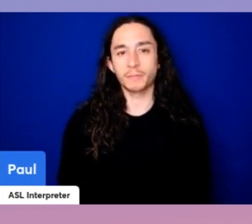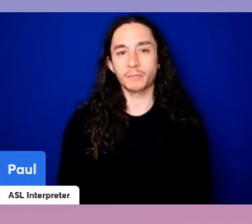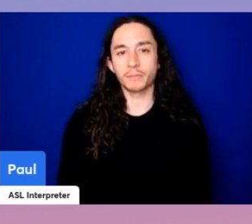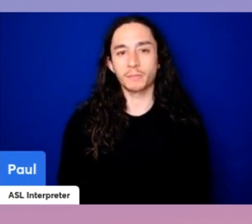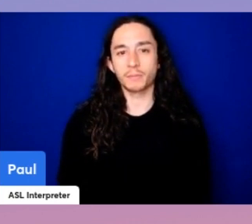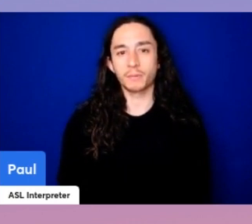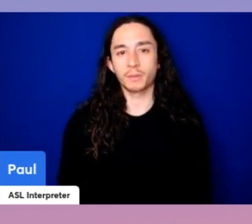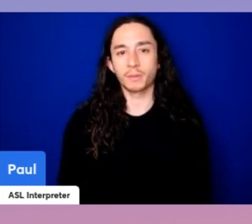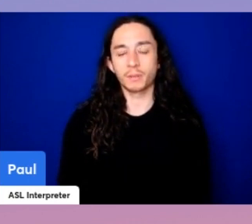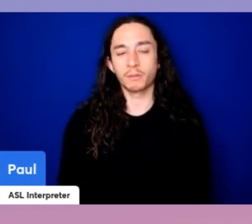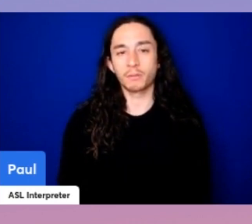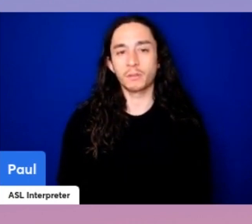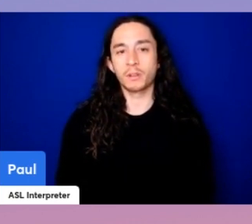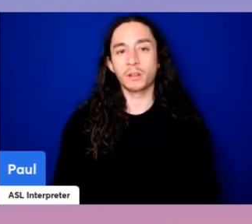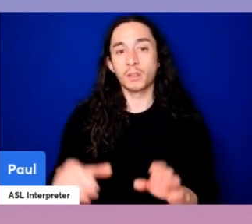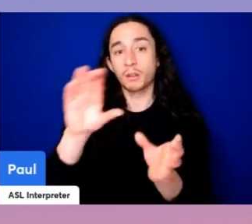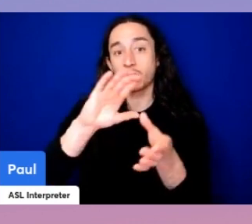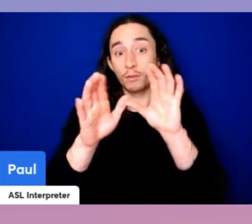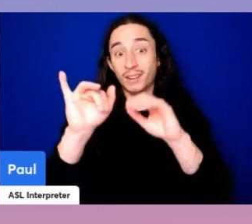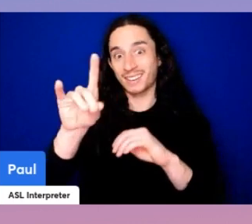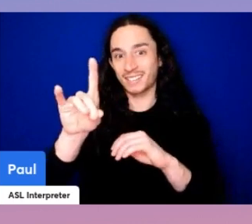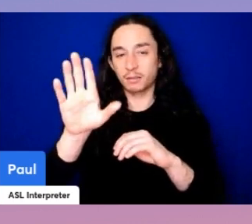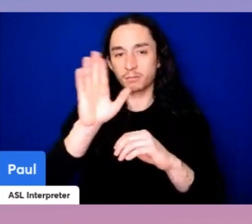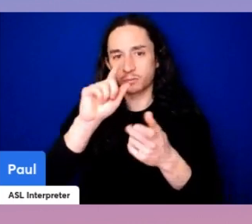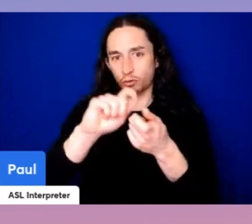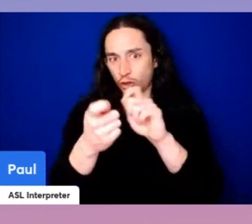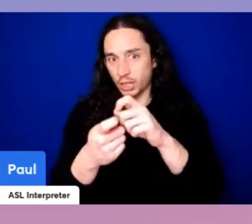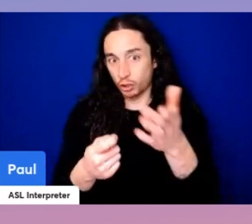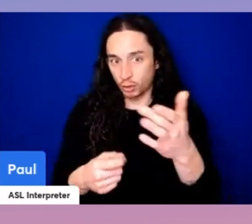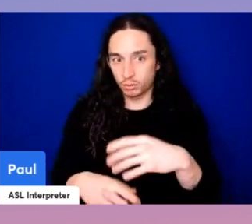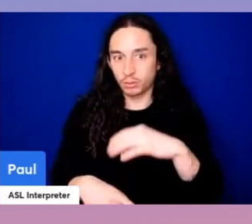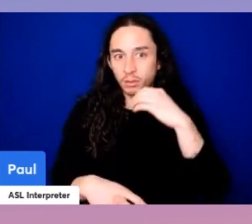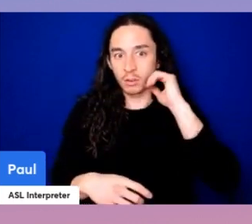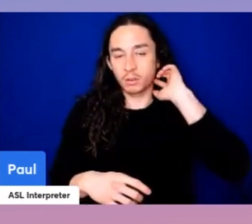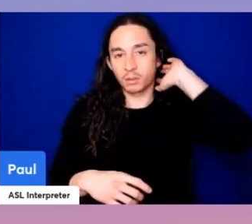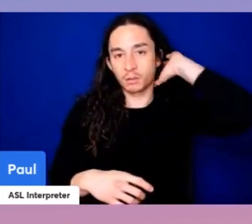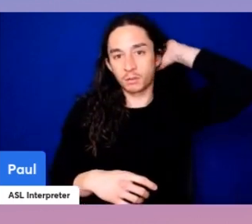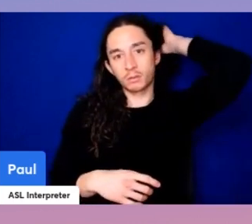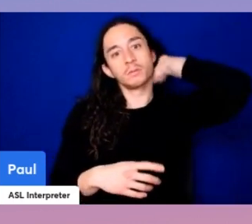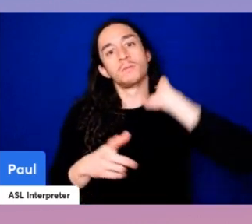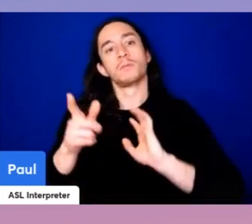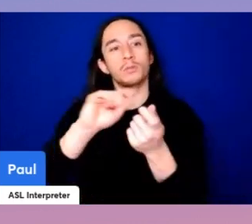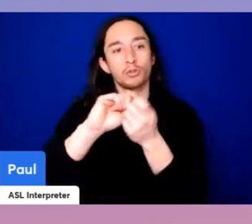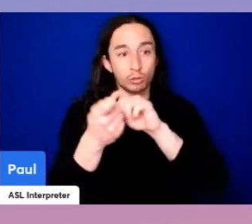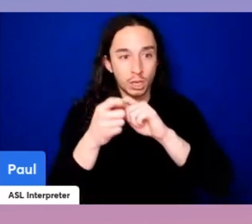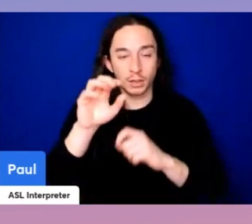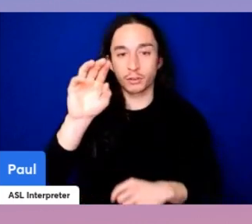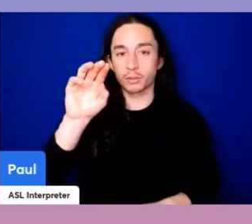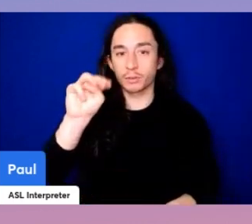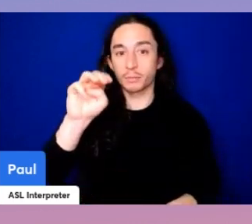the configuration, I think. So I will change the memory.